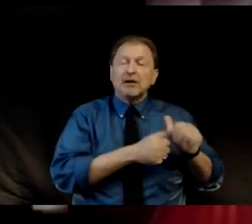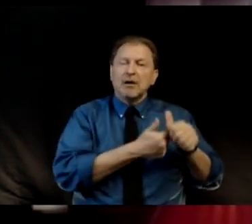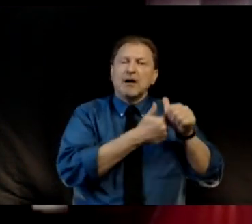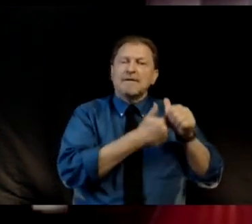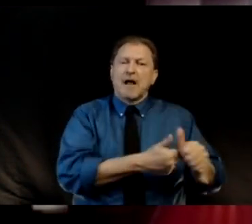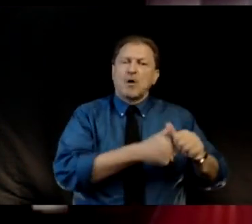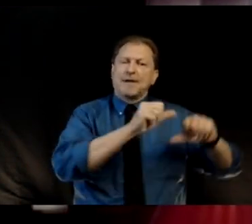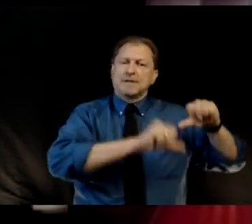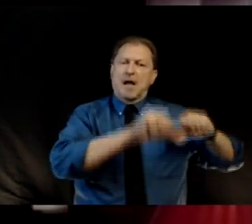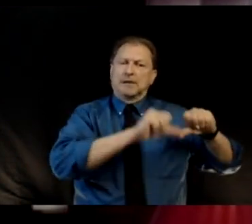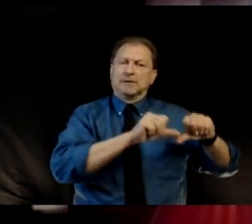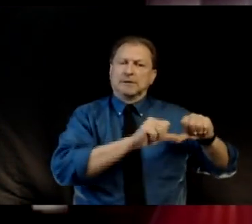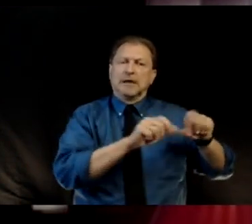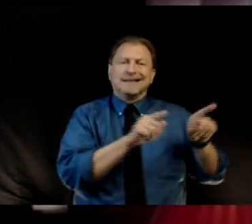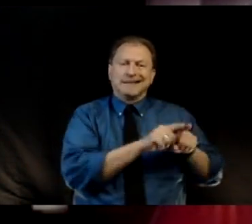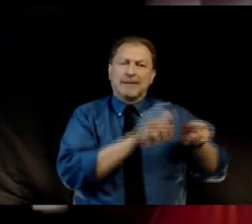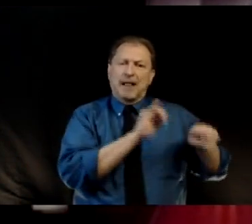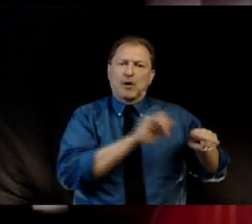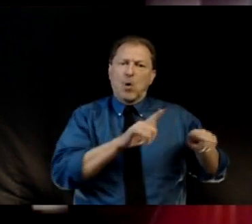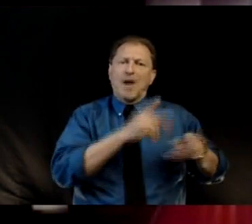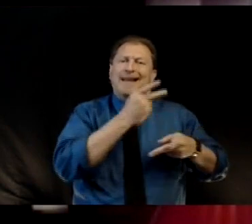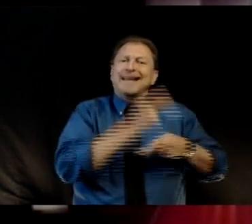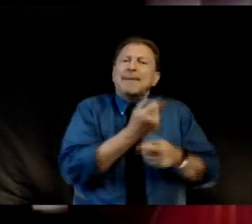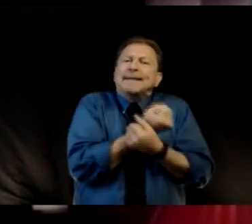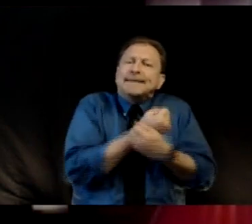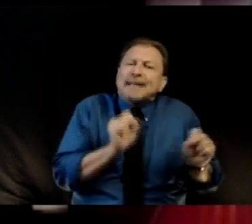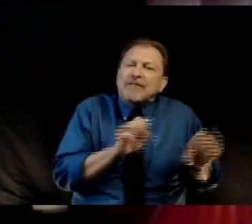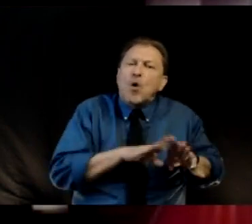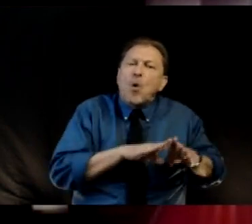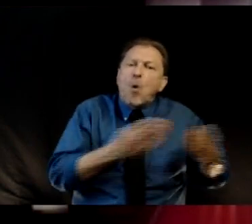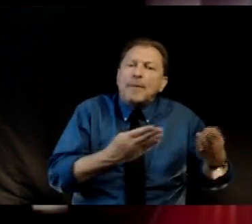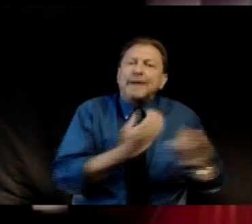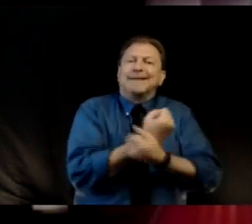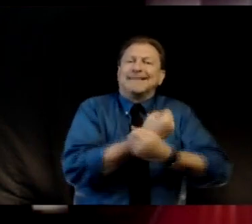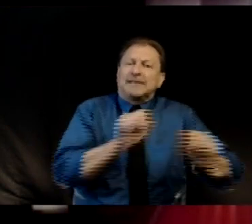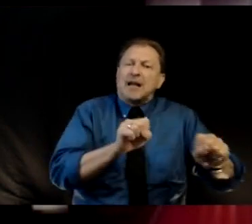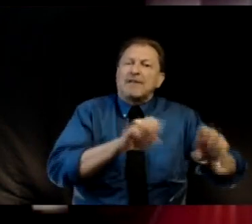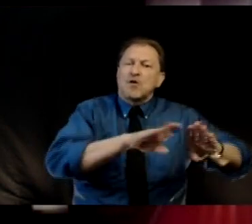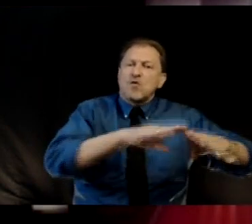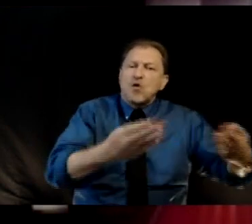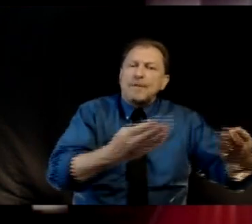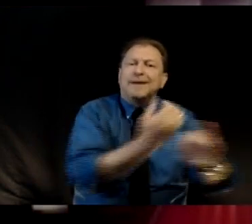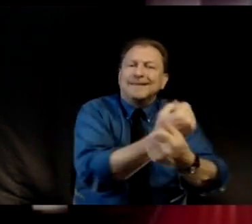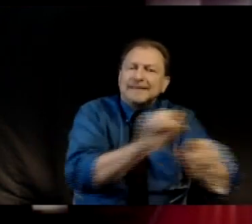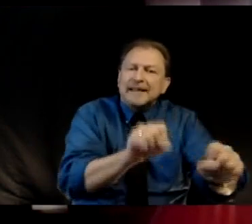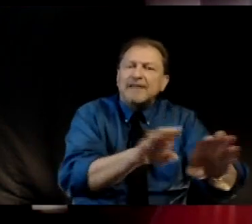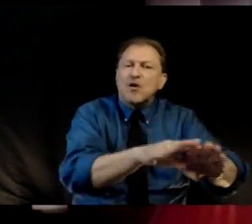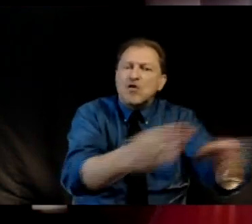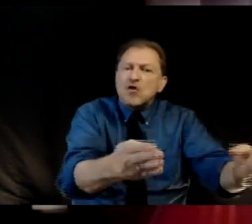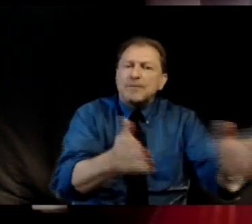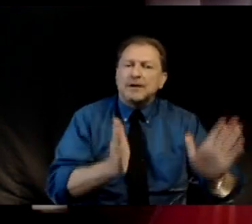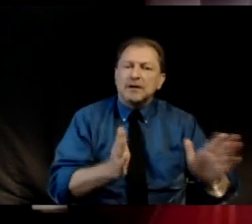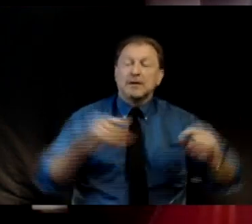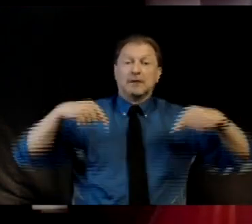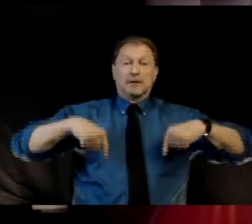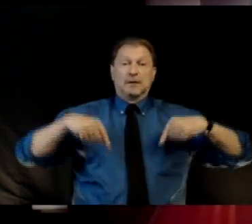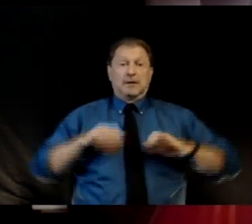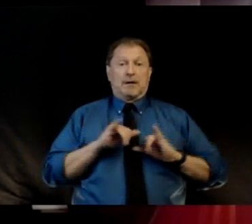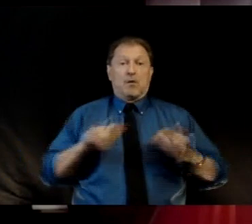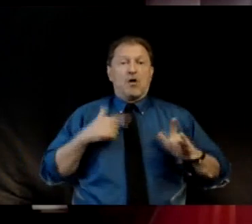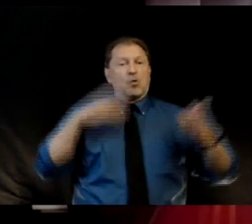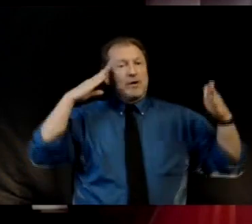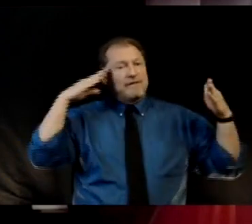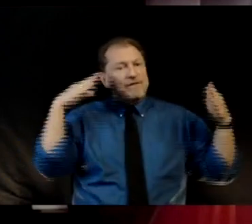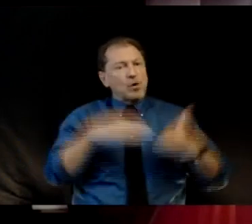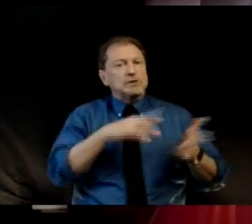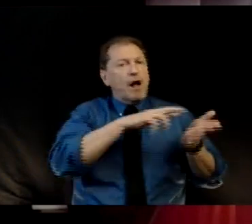safely. I can say with confidence that here in Illinois, we've committed to operating with a focus on public health and